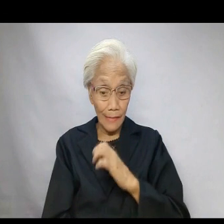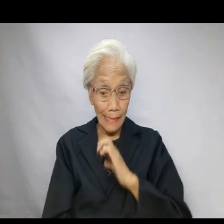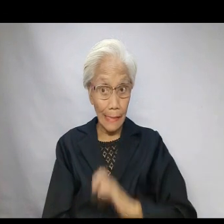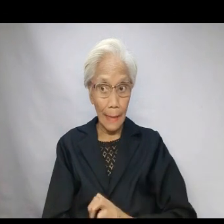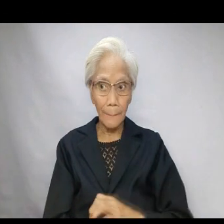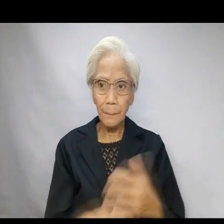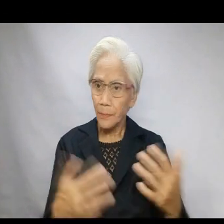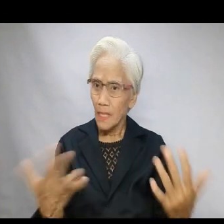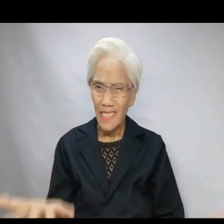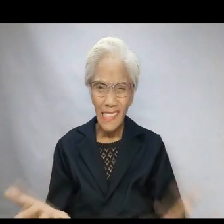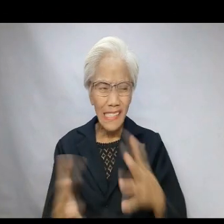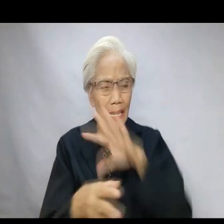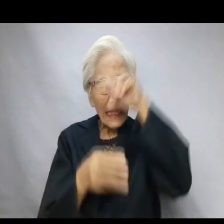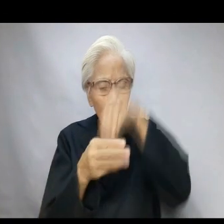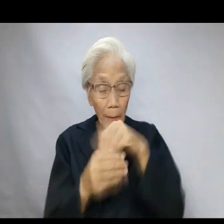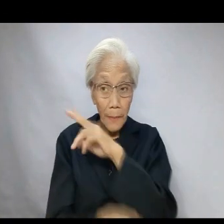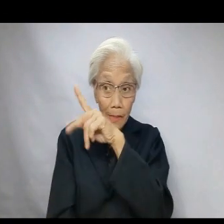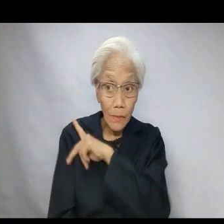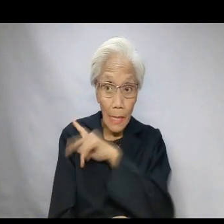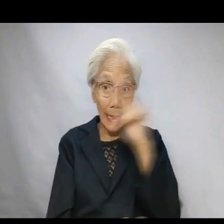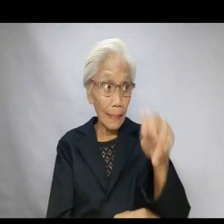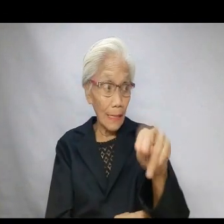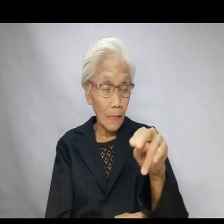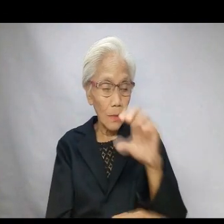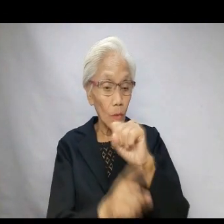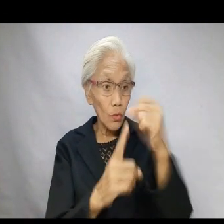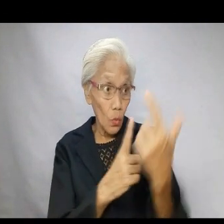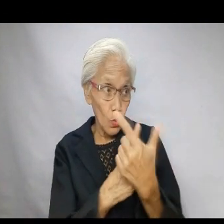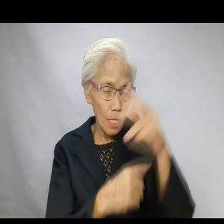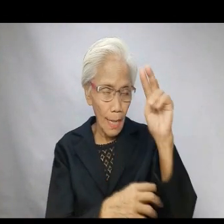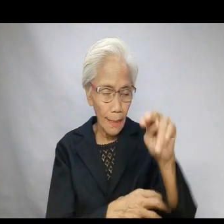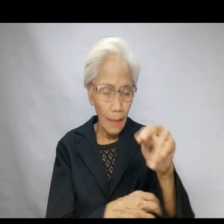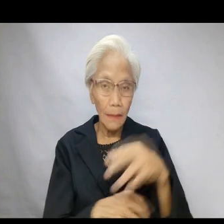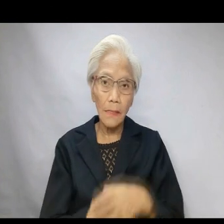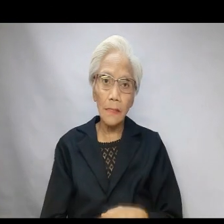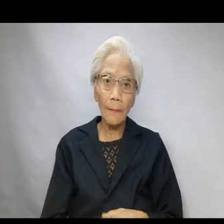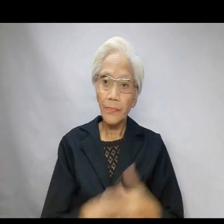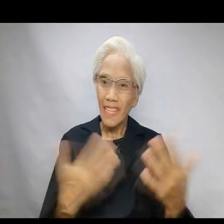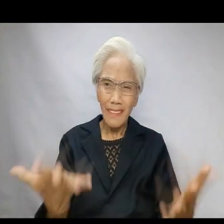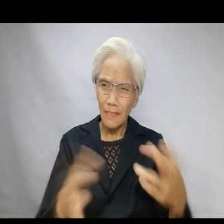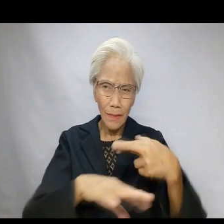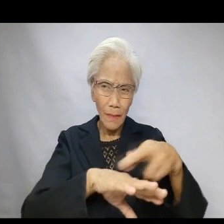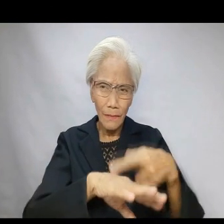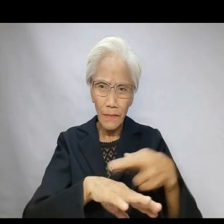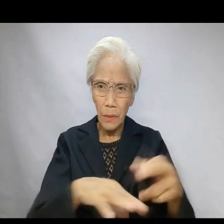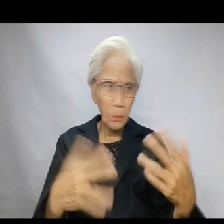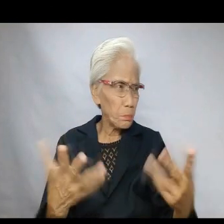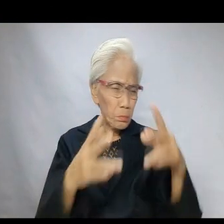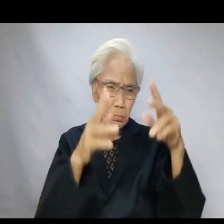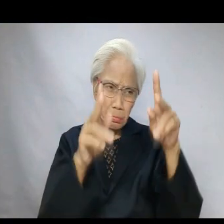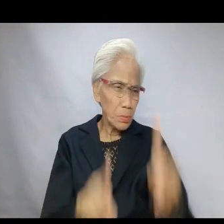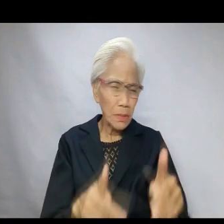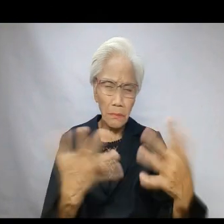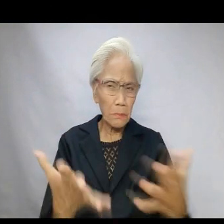for self-esteem. As such, these are interpersonal needs, or social needs. These refer